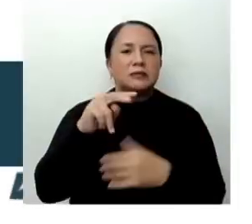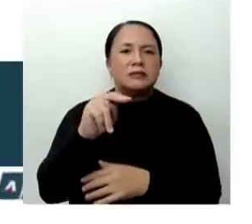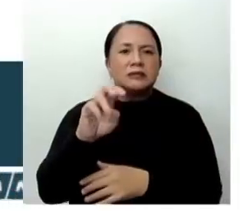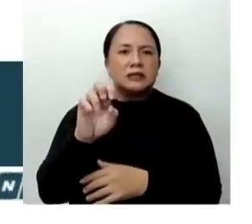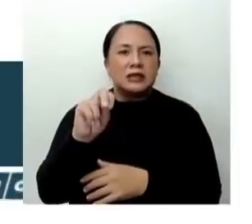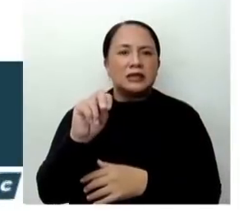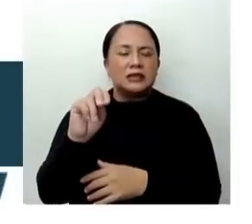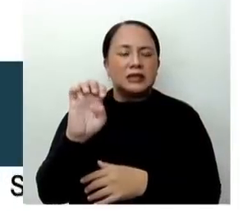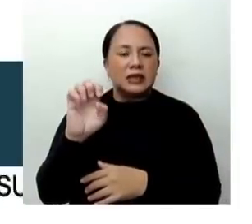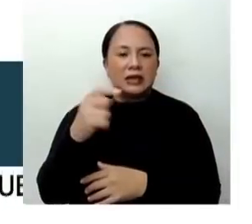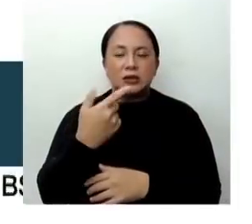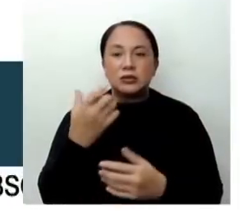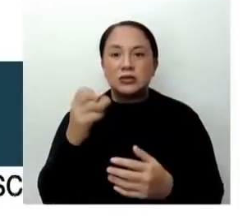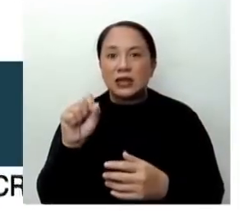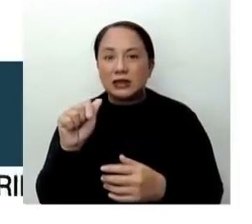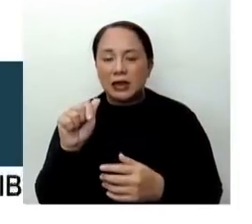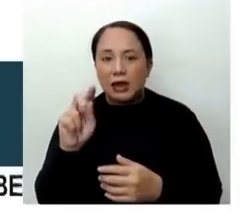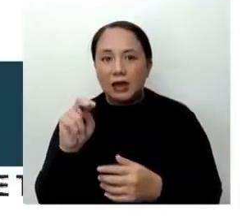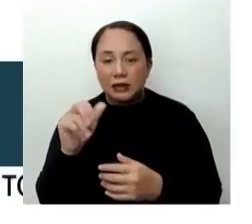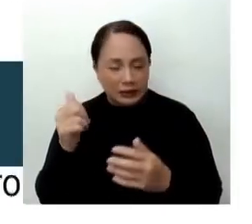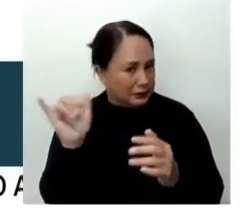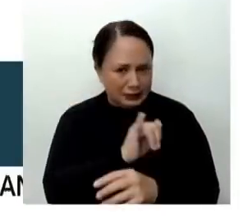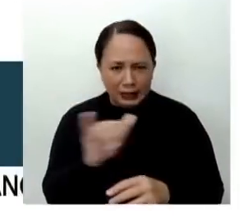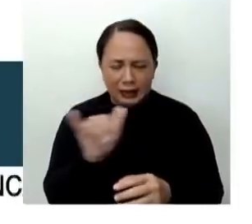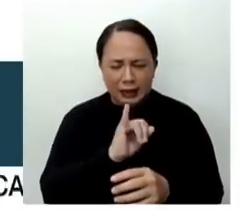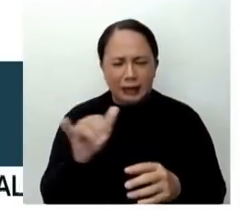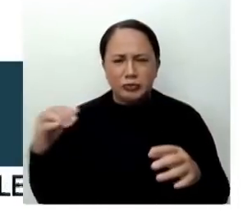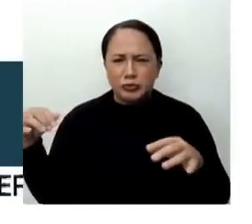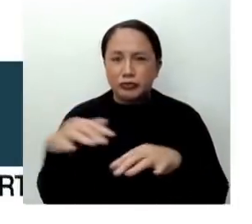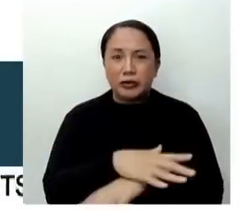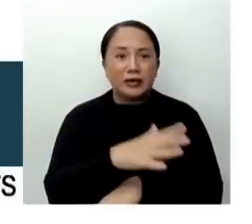Santa Ana, Cagayan was one of the municipalities that was